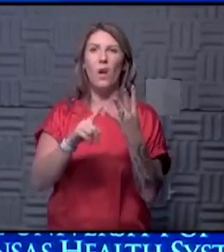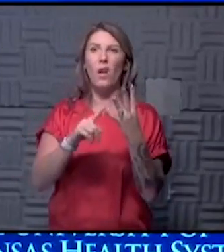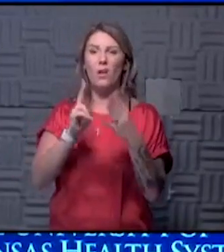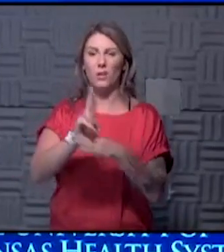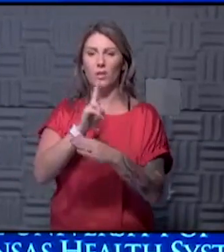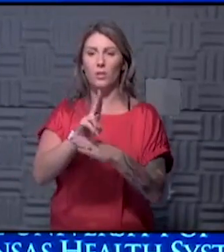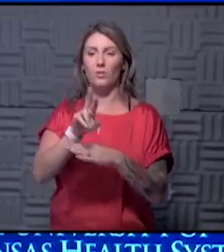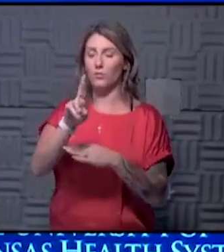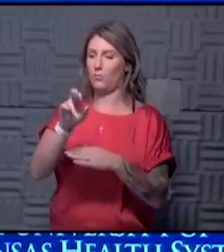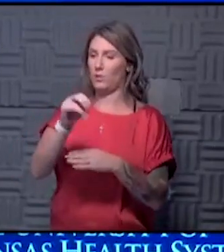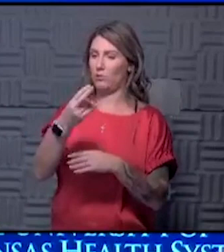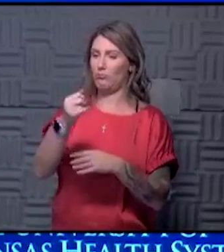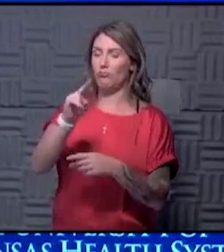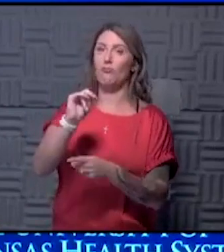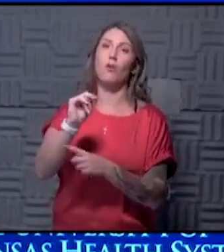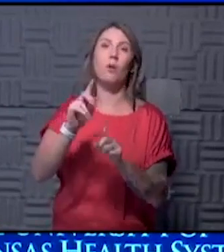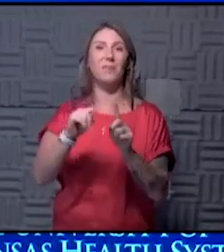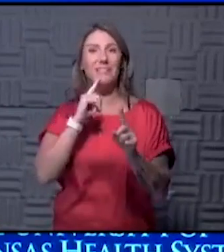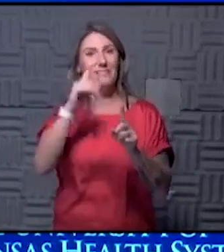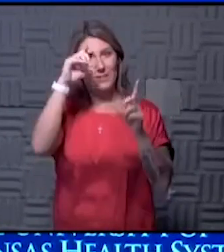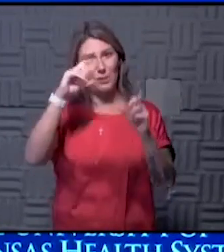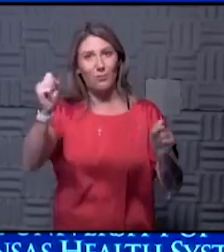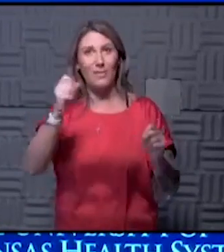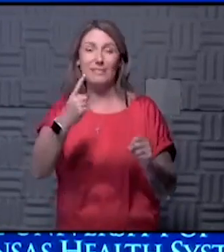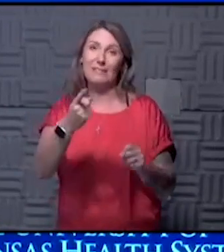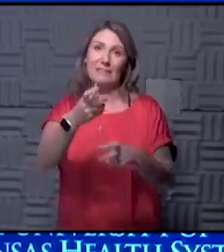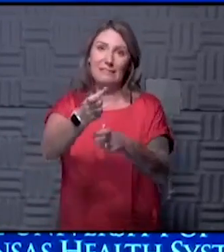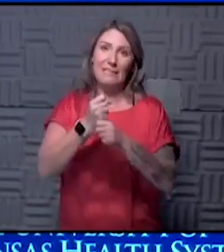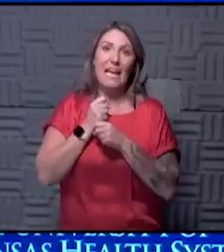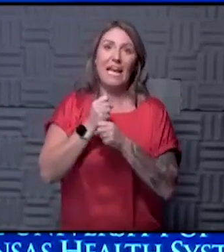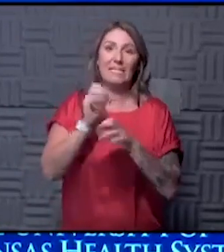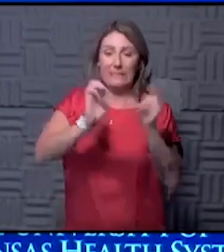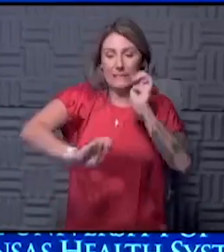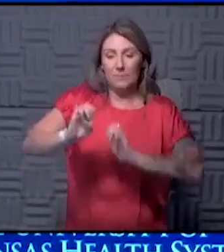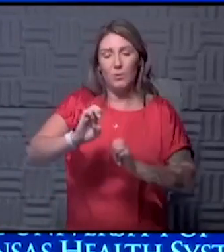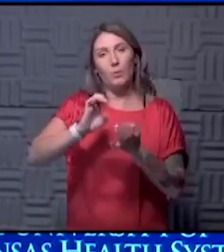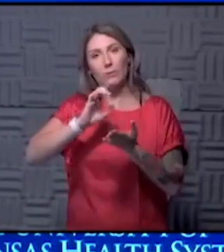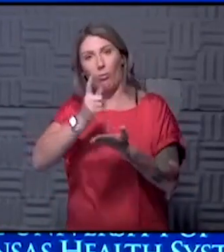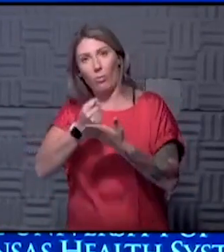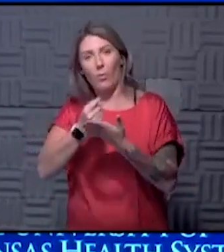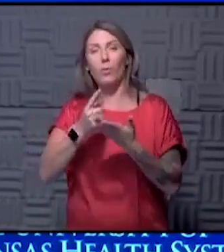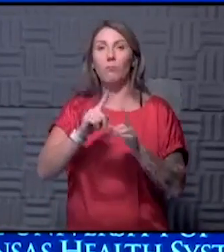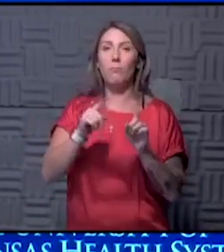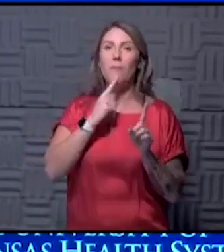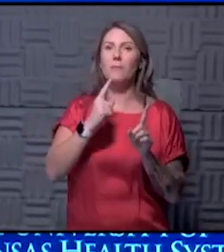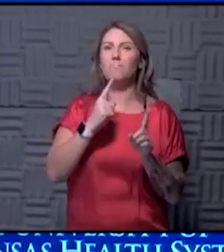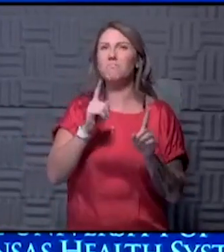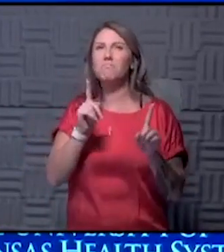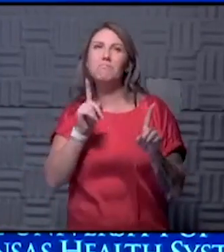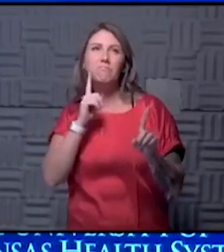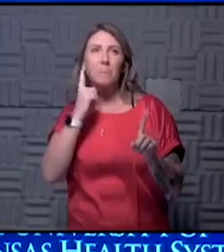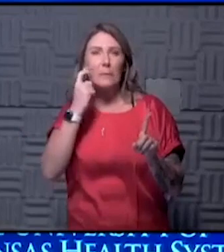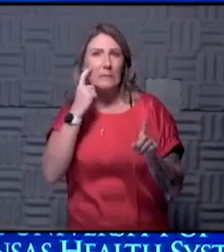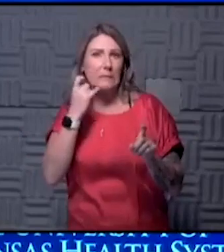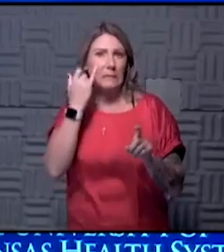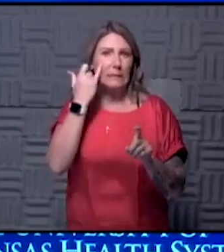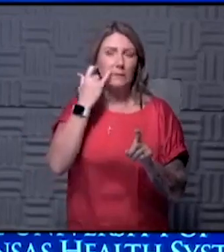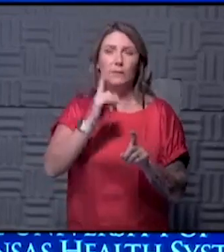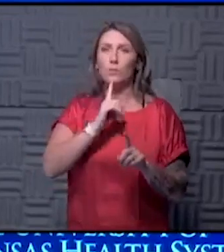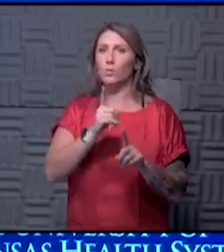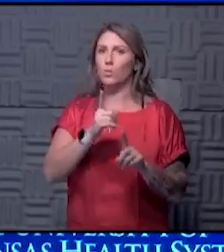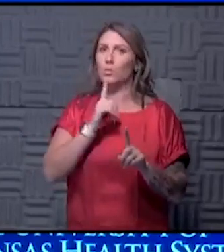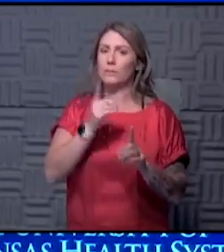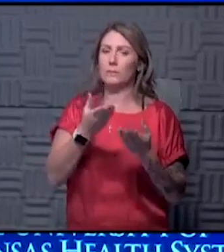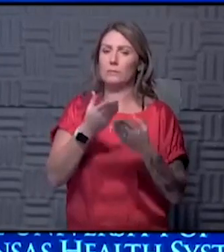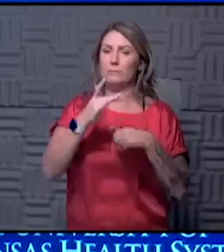is the use of Regeneron. He's the president. He got an experimental therapy, but I question whether it's really available for compassionate use